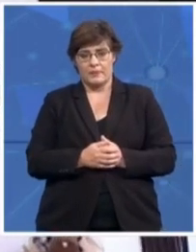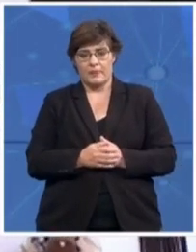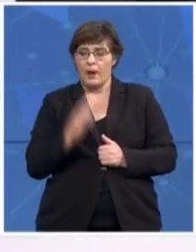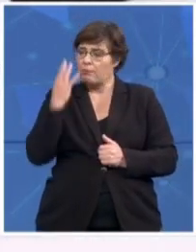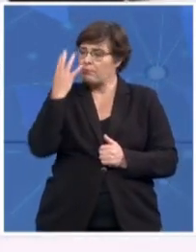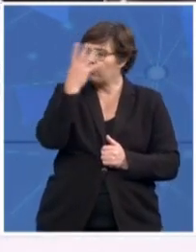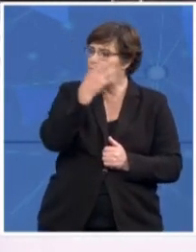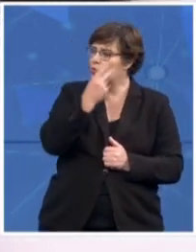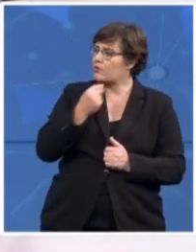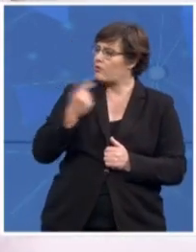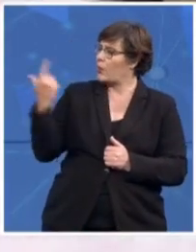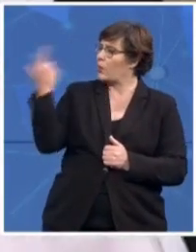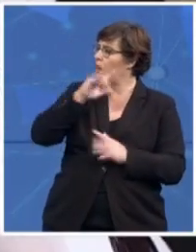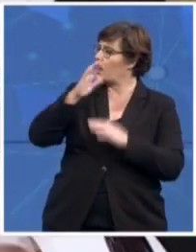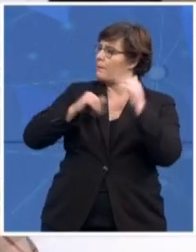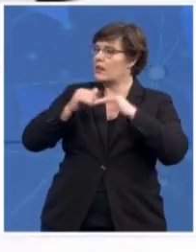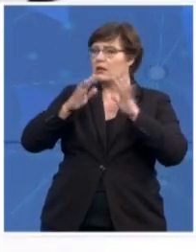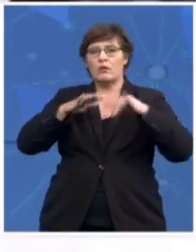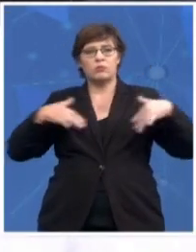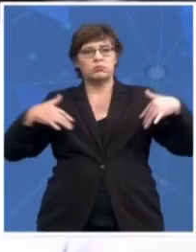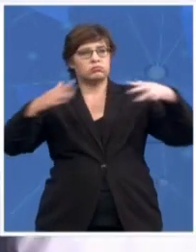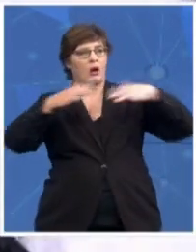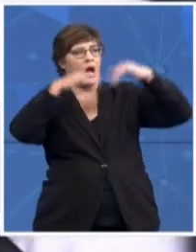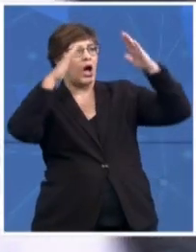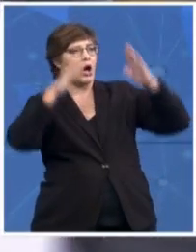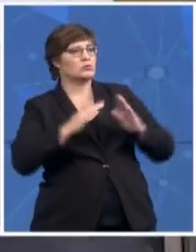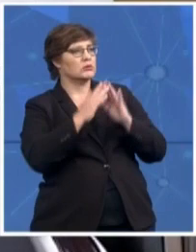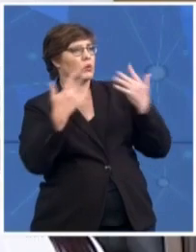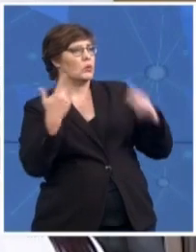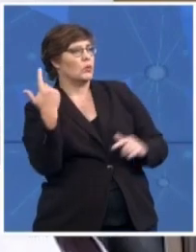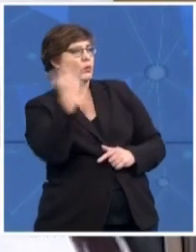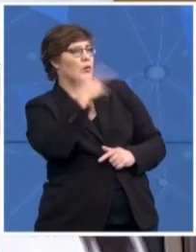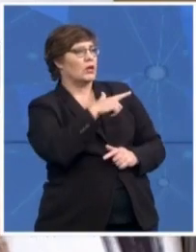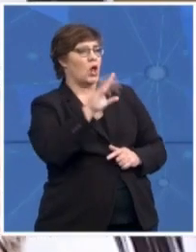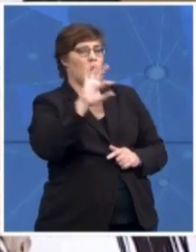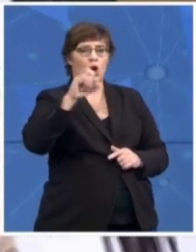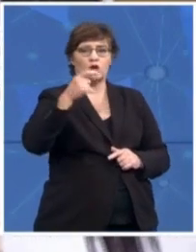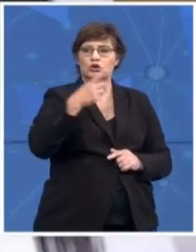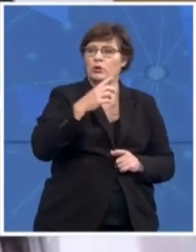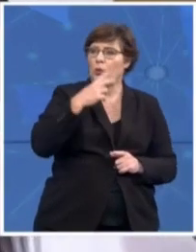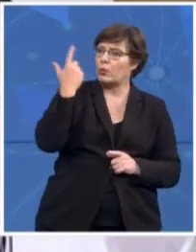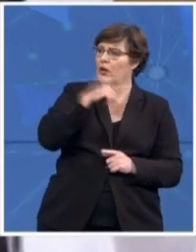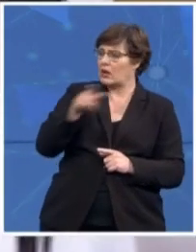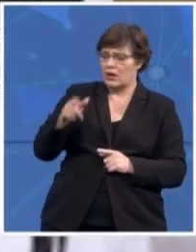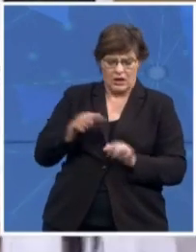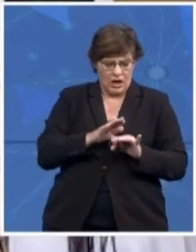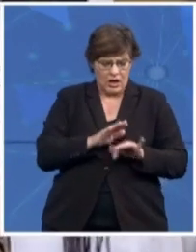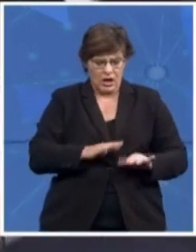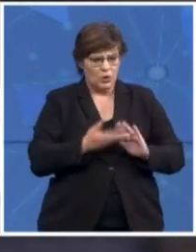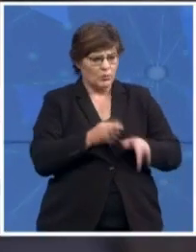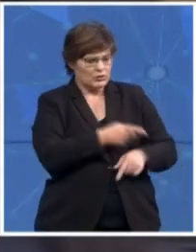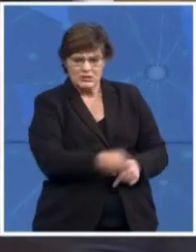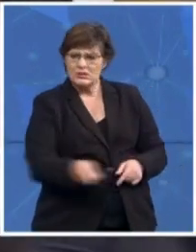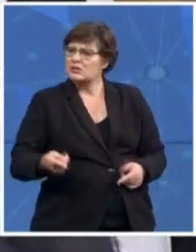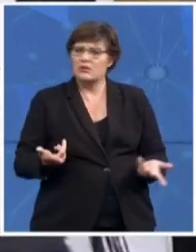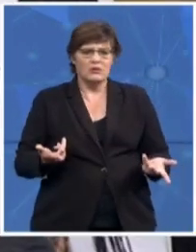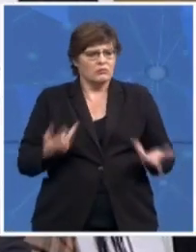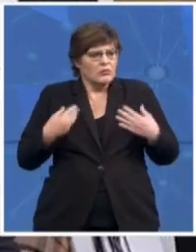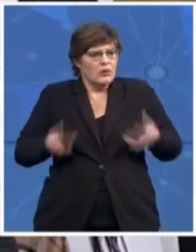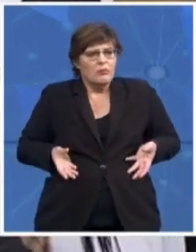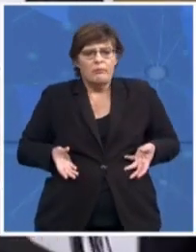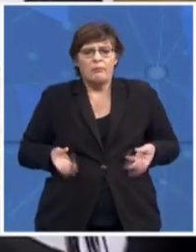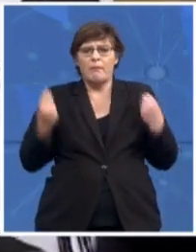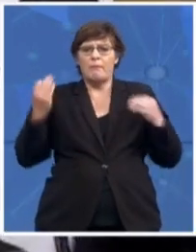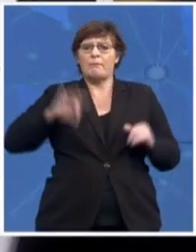seeing these lodges being built. But many of the communities are crying out and saying, what job opportunities do they get from these